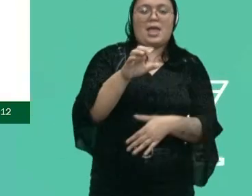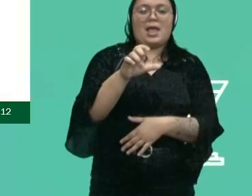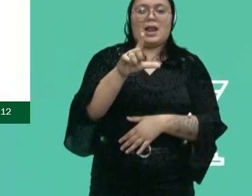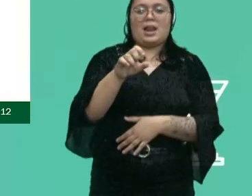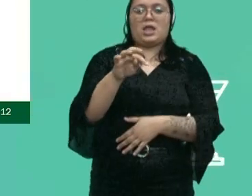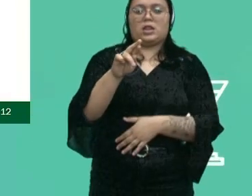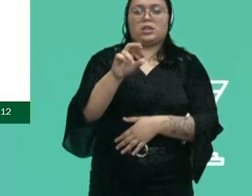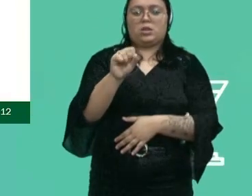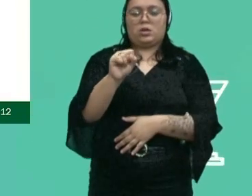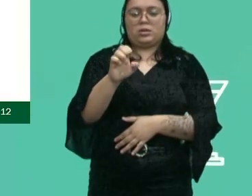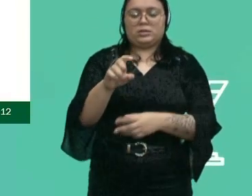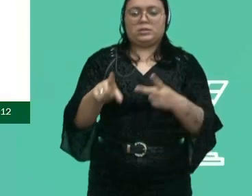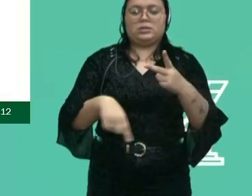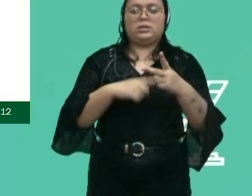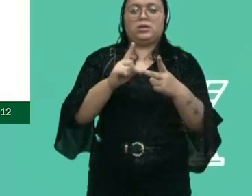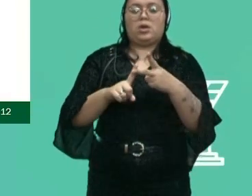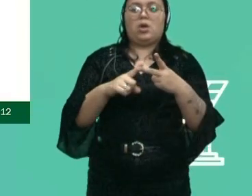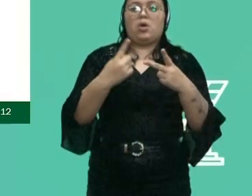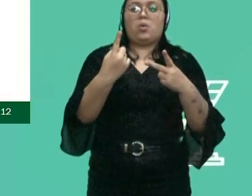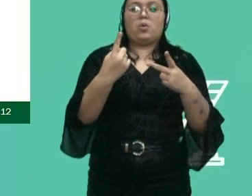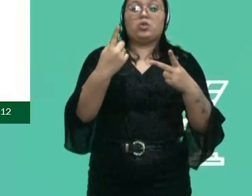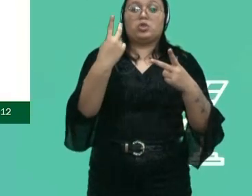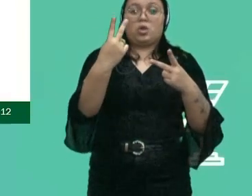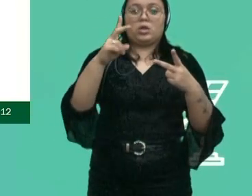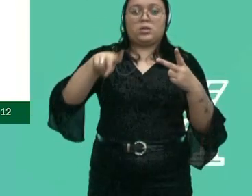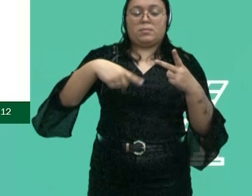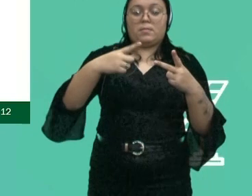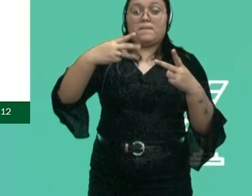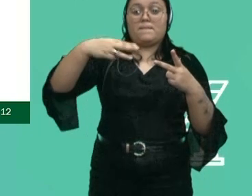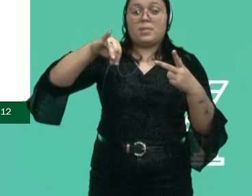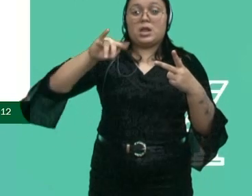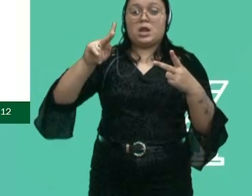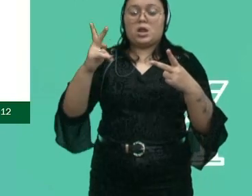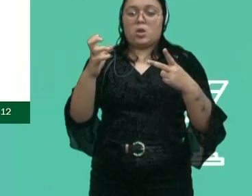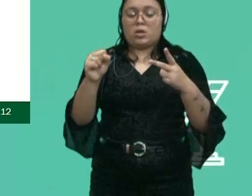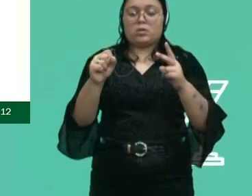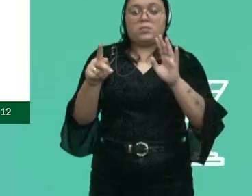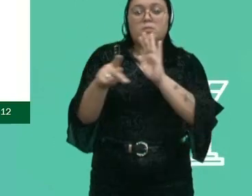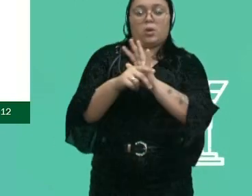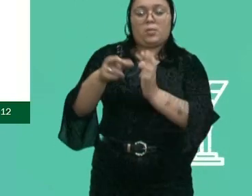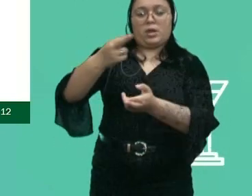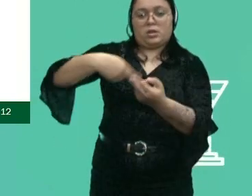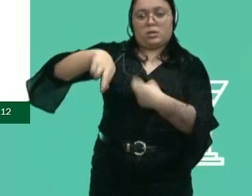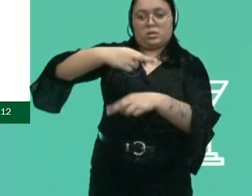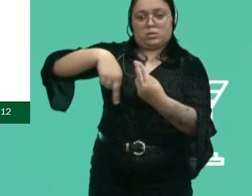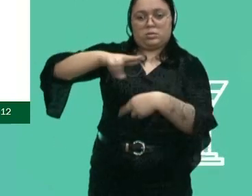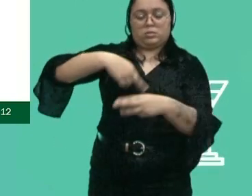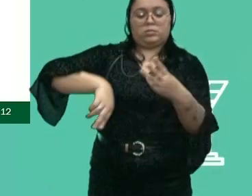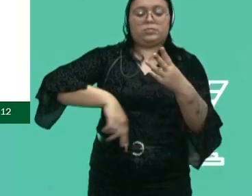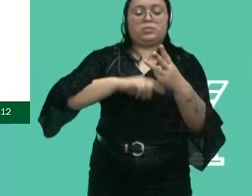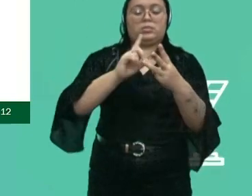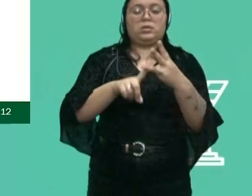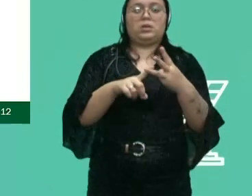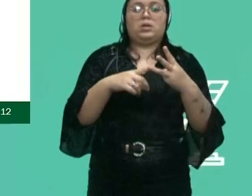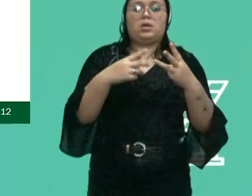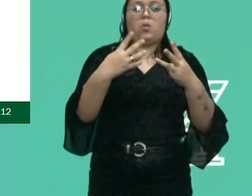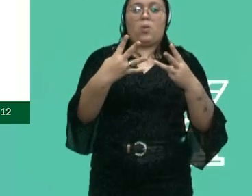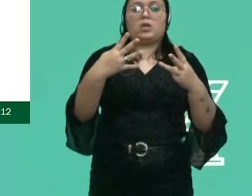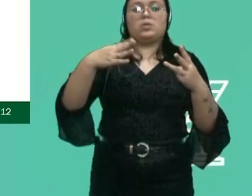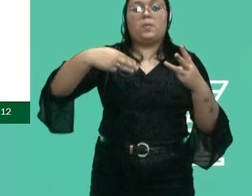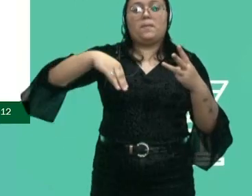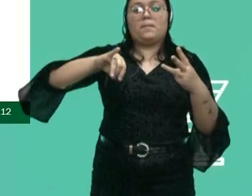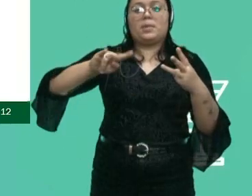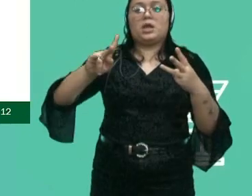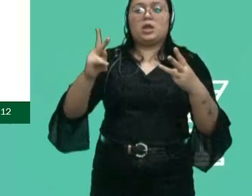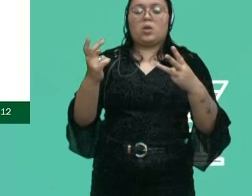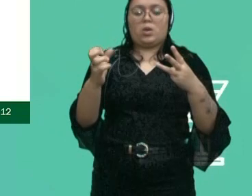recycling, and then $8 billion for at least 4 regional clean hydrogen hubs around the country. And it has specific language in the